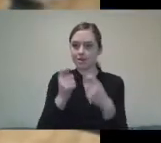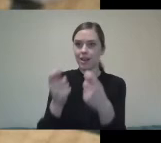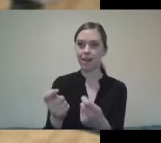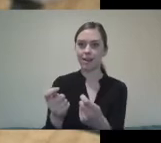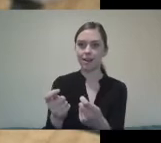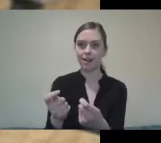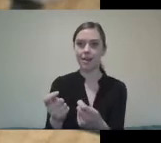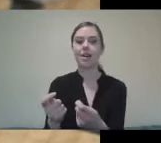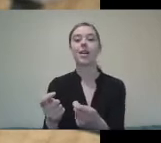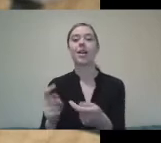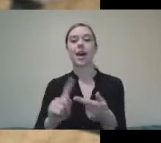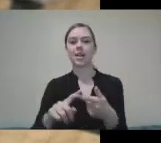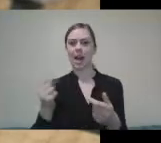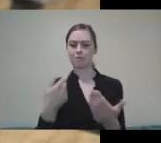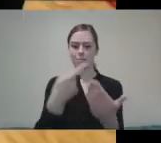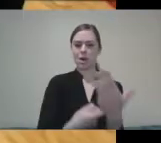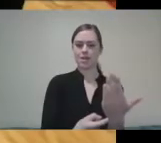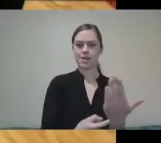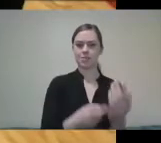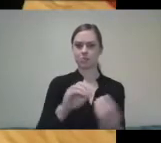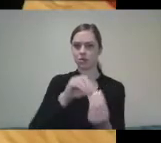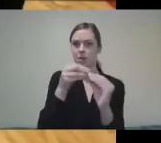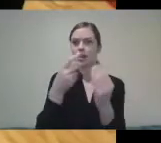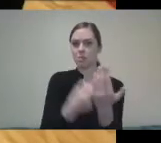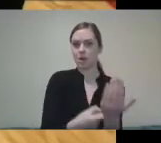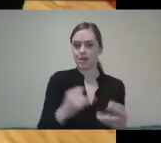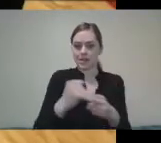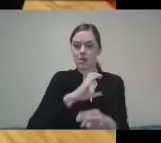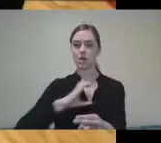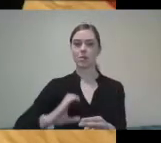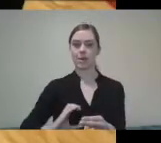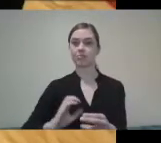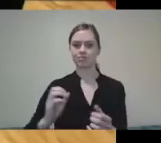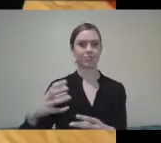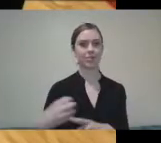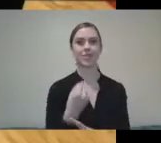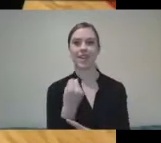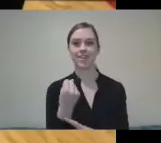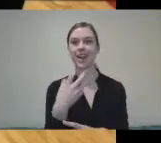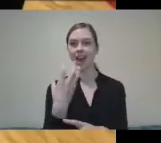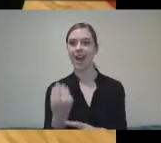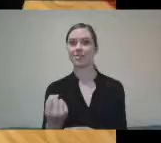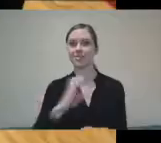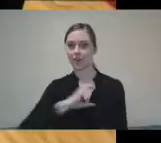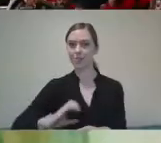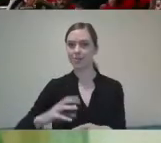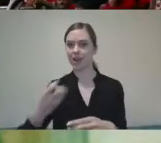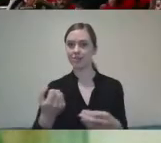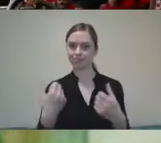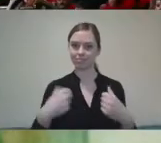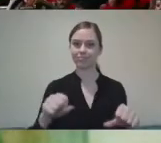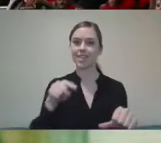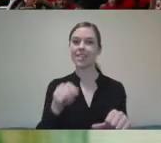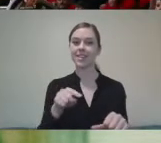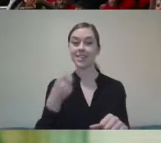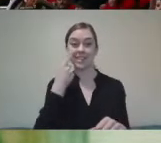club. And that has been successful. We have over 10 clubs now who have that in place. And I suppose the pictures you're seeing on the screen